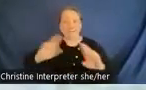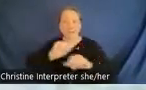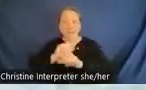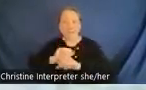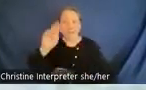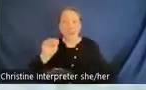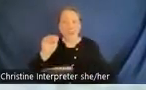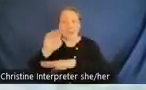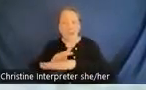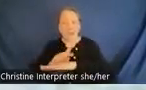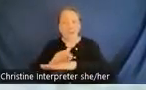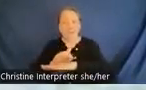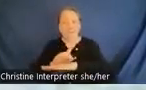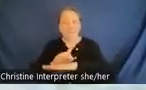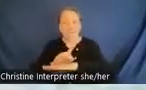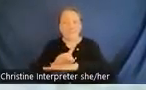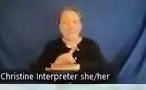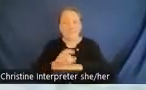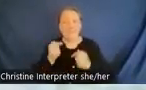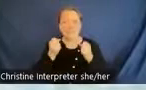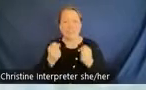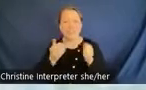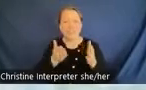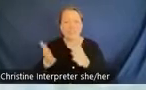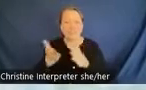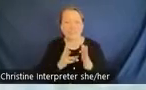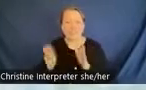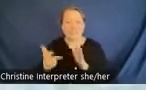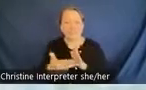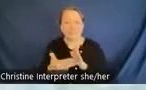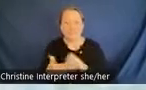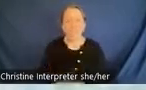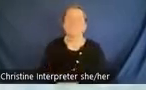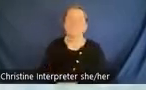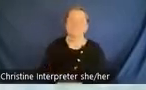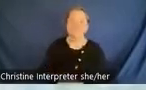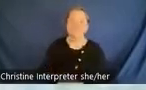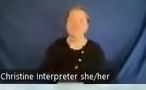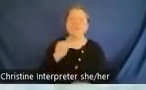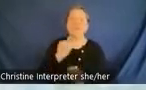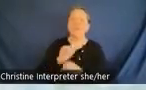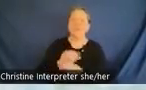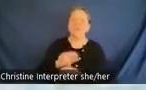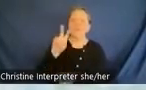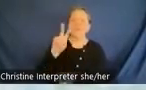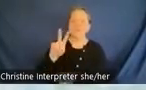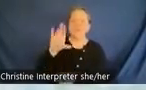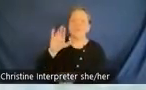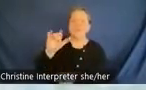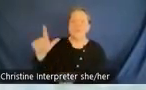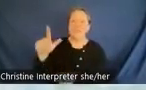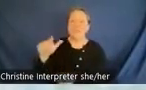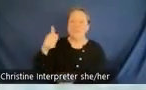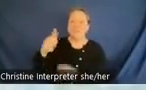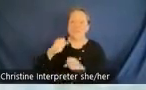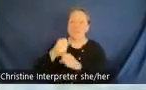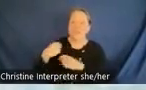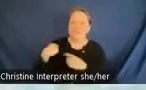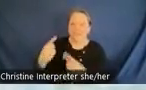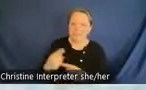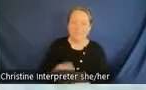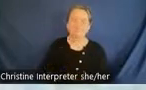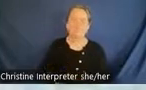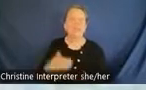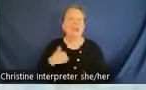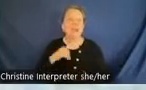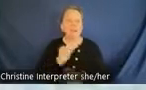So there you go. I've been at VCIL for 10 years, and the Home Access Program is the